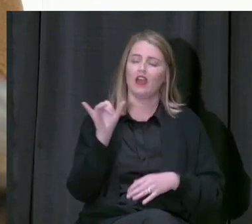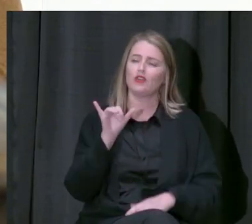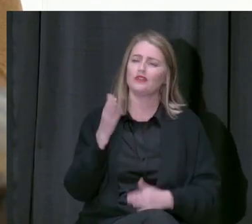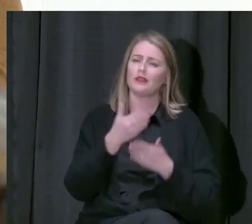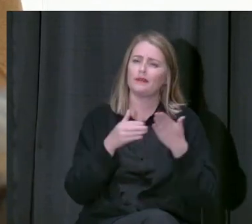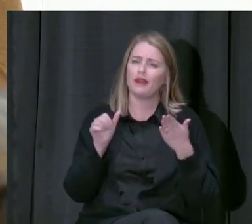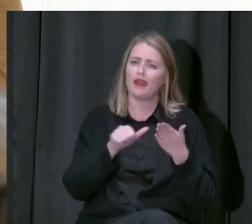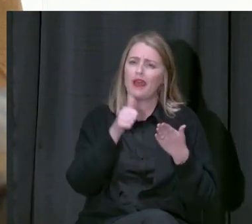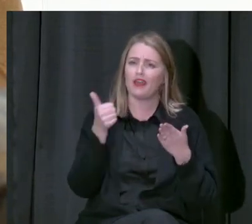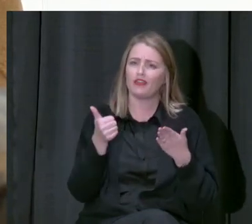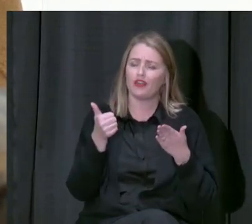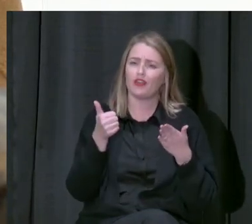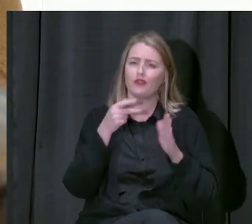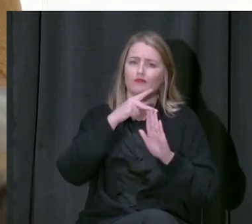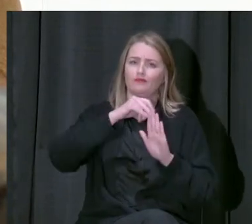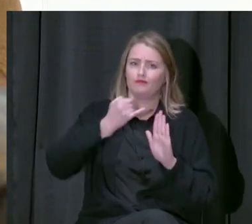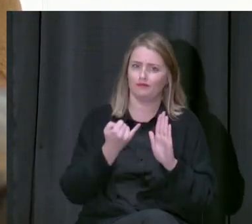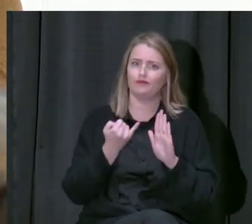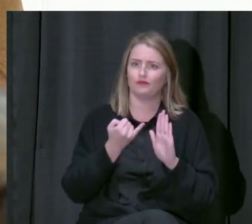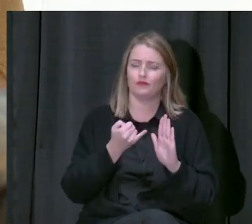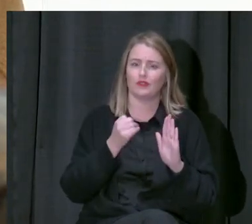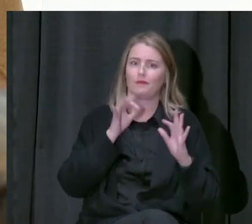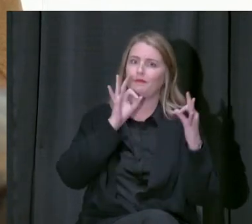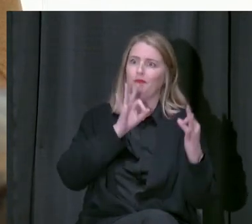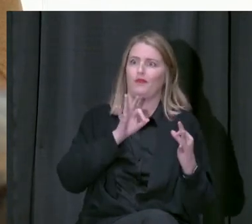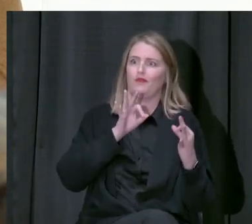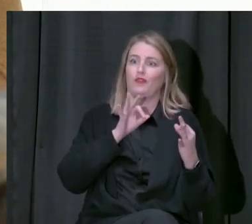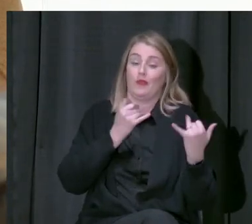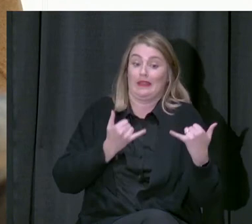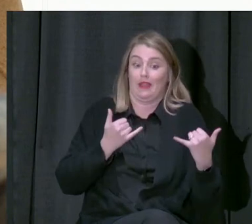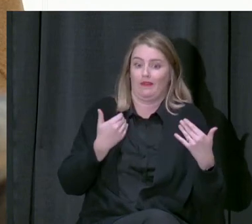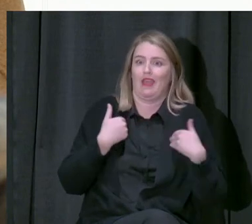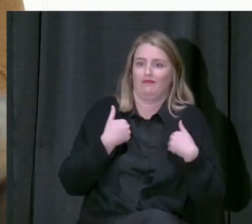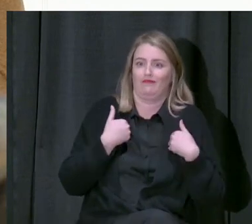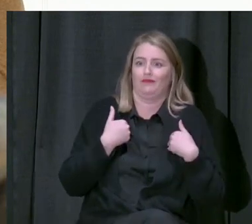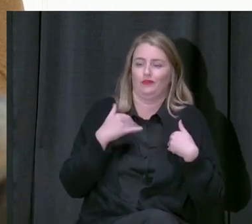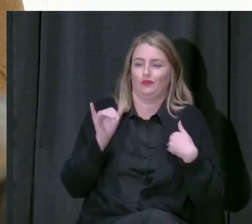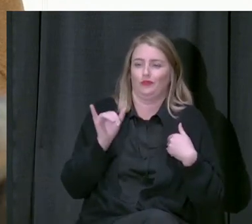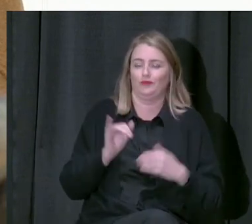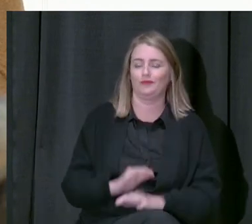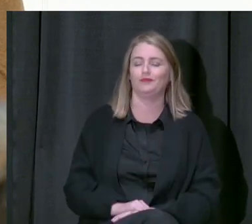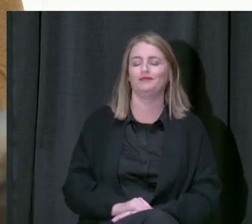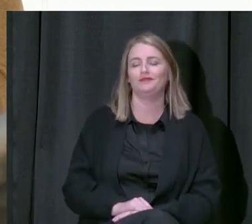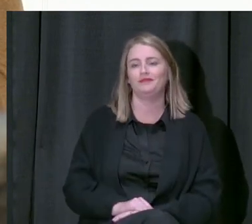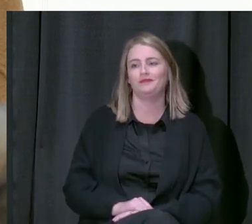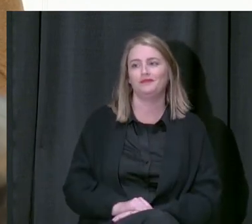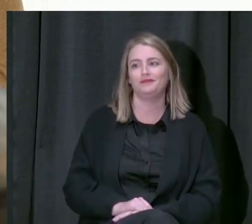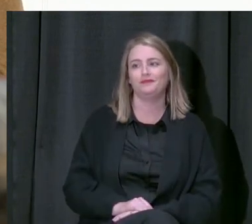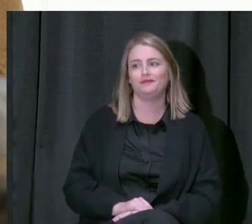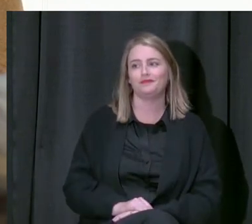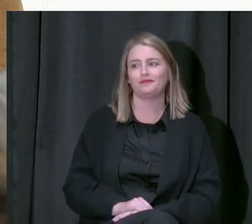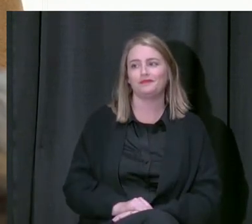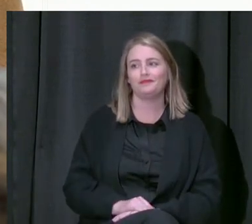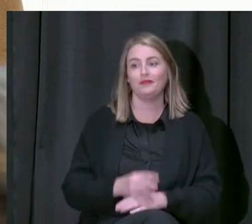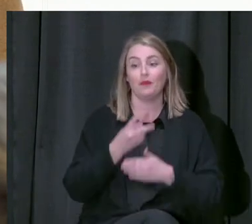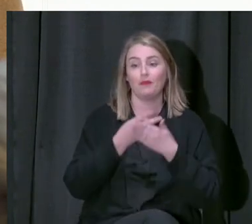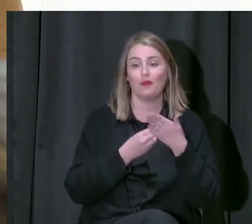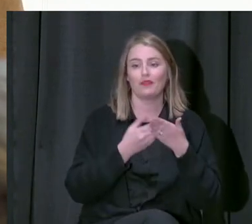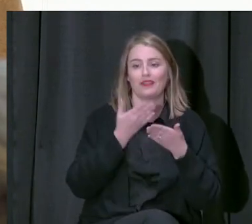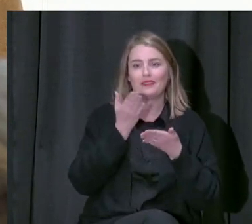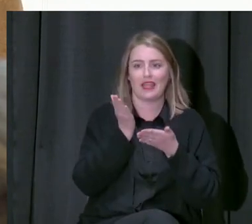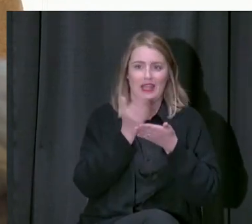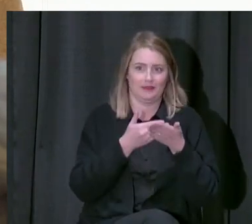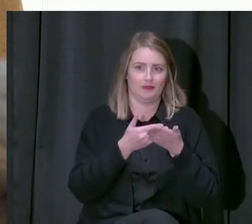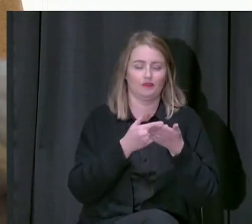other initiatives that perfect existing feature set. So it is like both of these aspects has been really